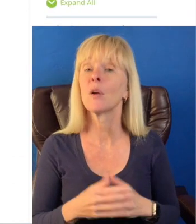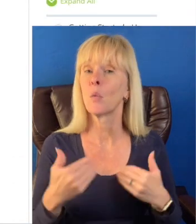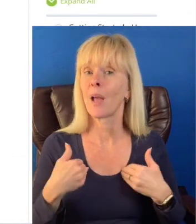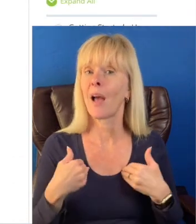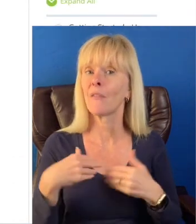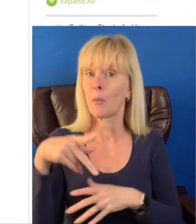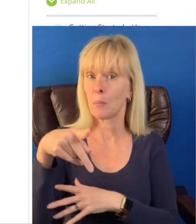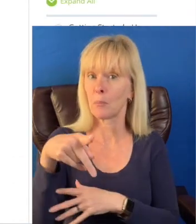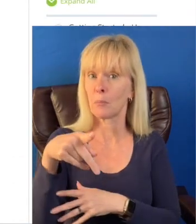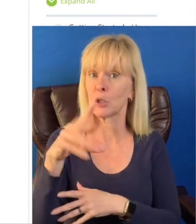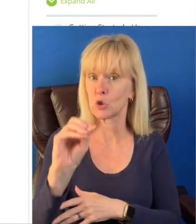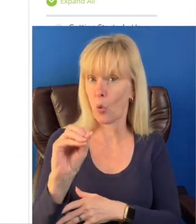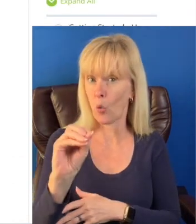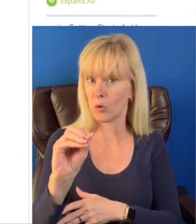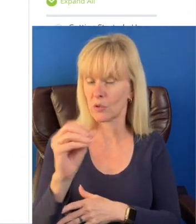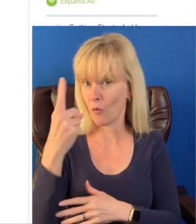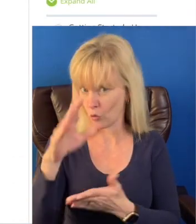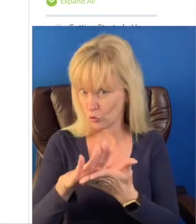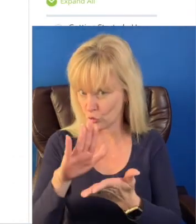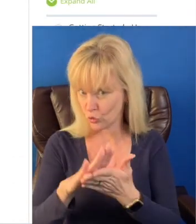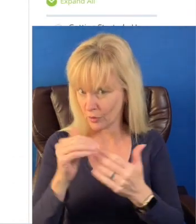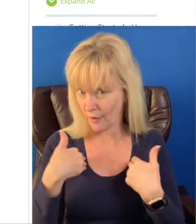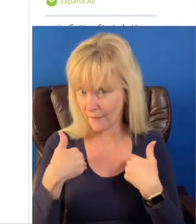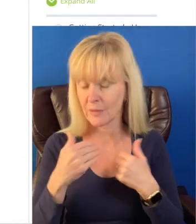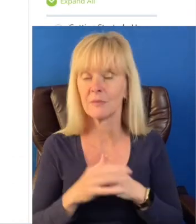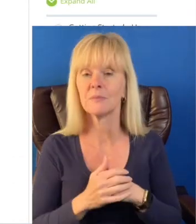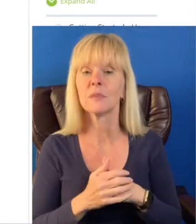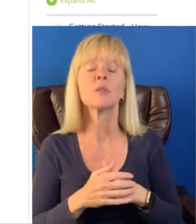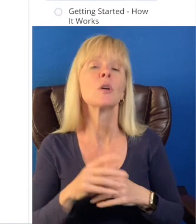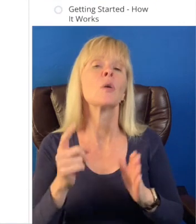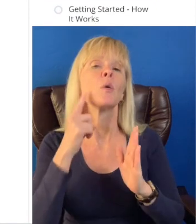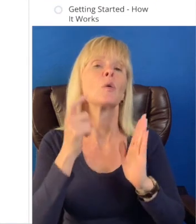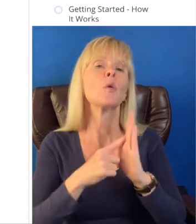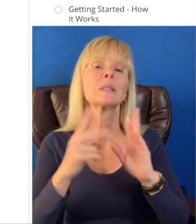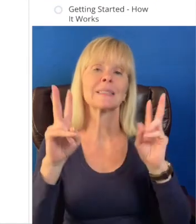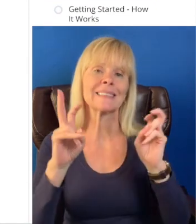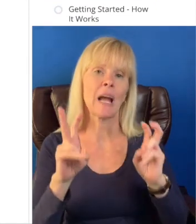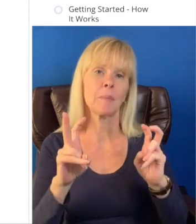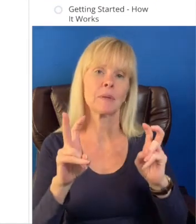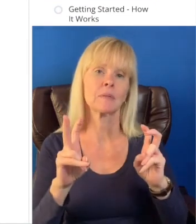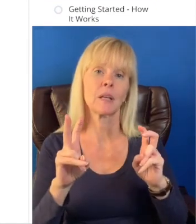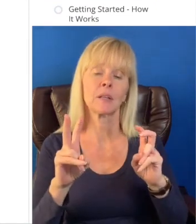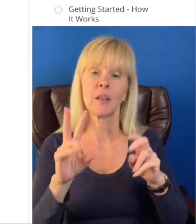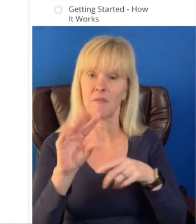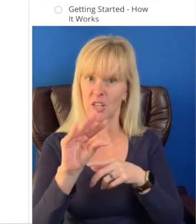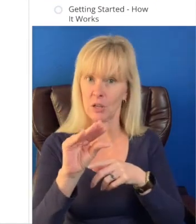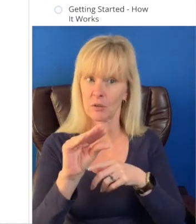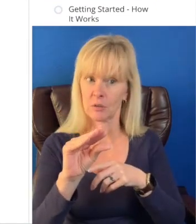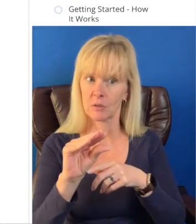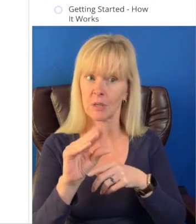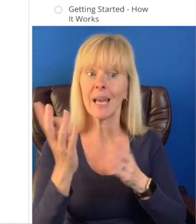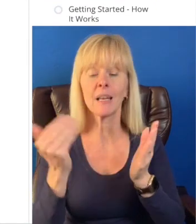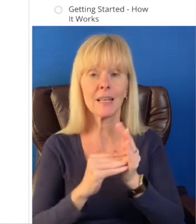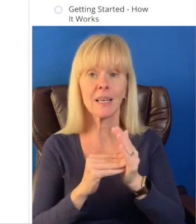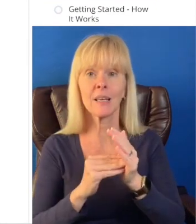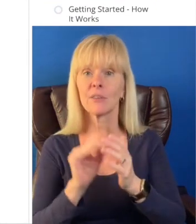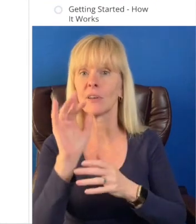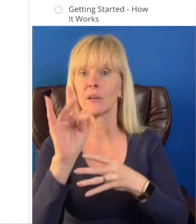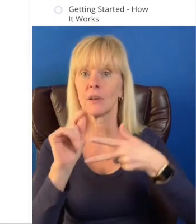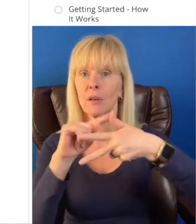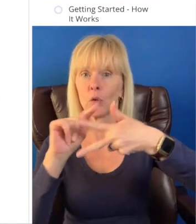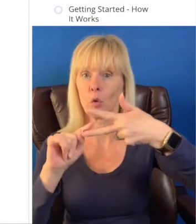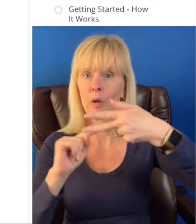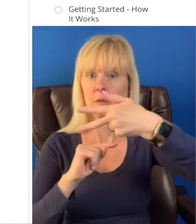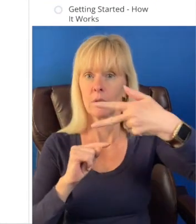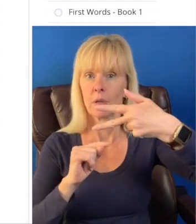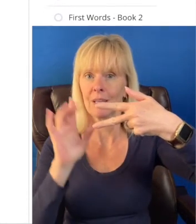have purchase orders again. So notice here the topic right here. Those are the videos. And this is your drop down where you see all the videos